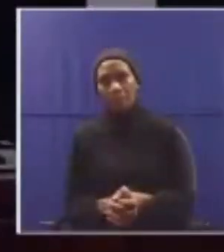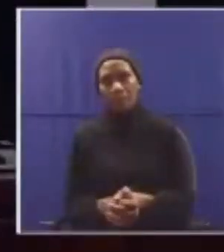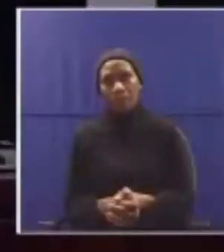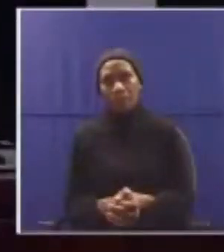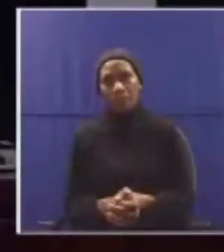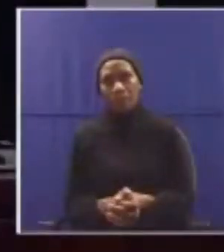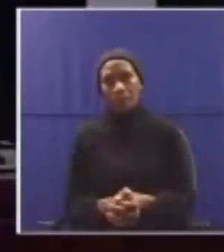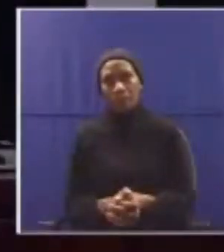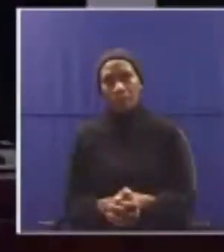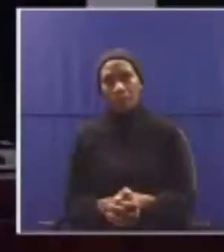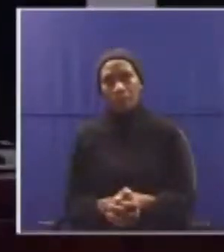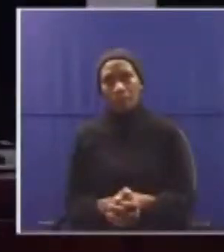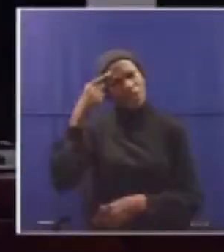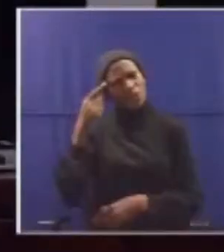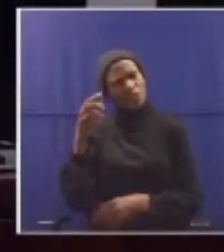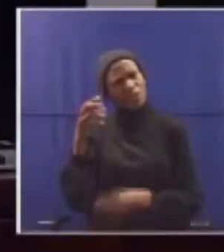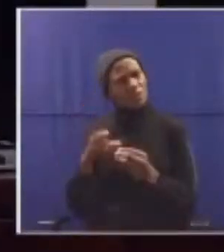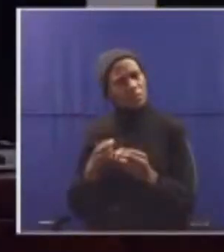I thought the members